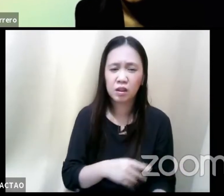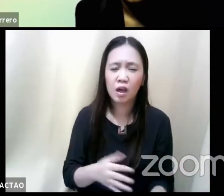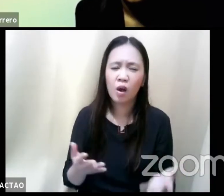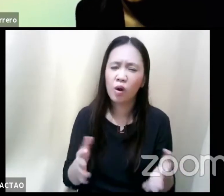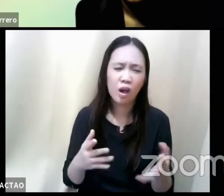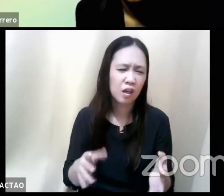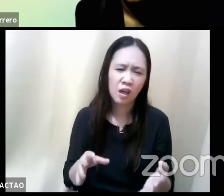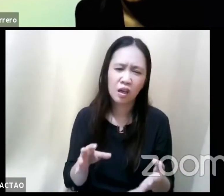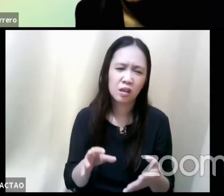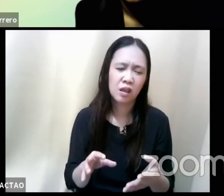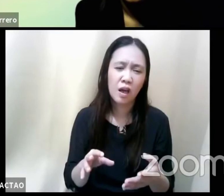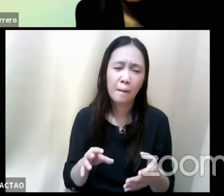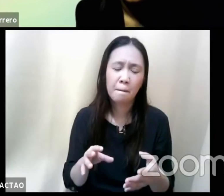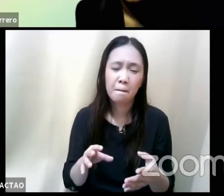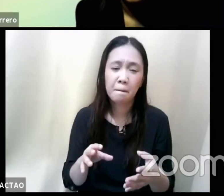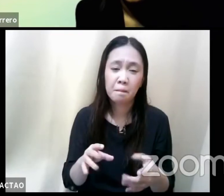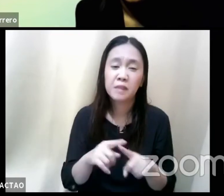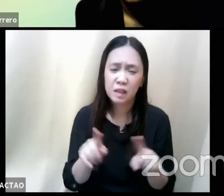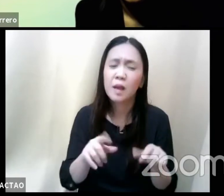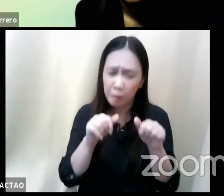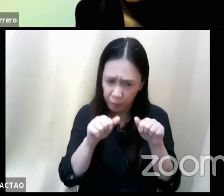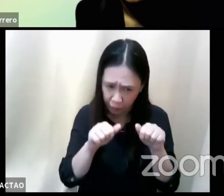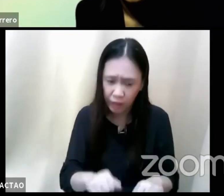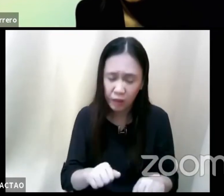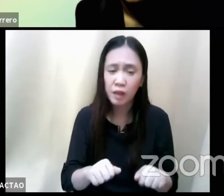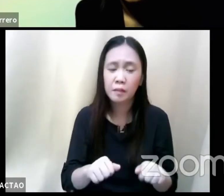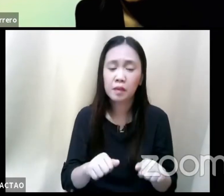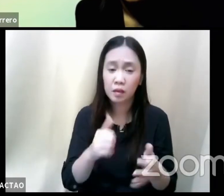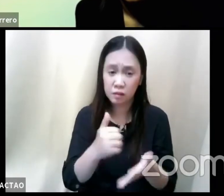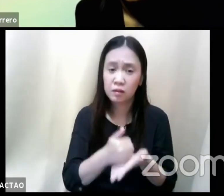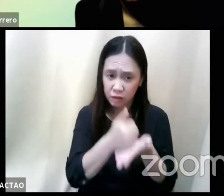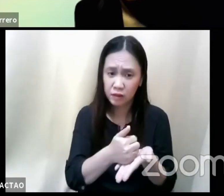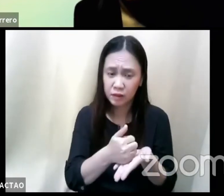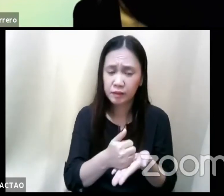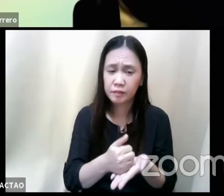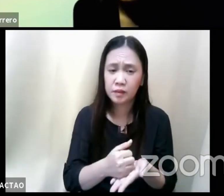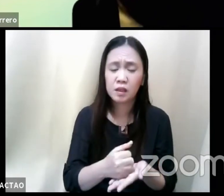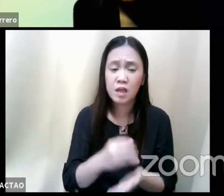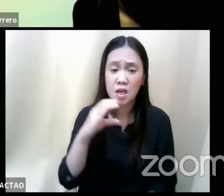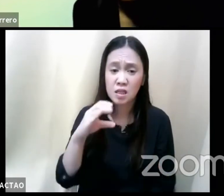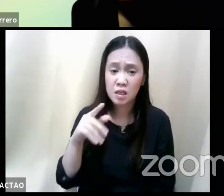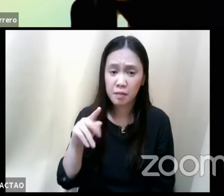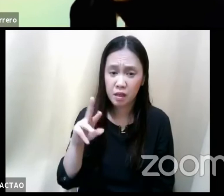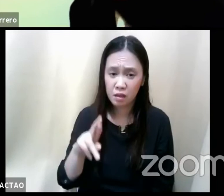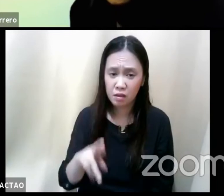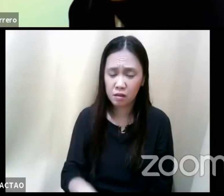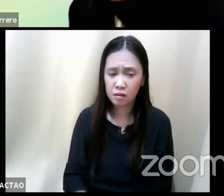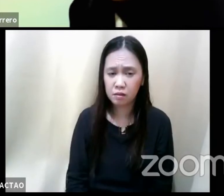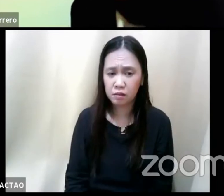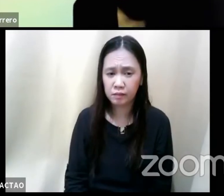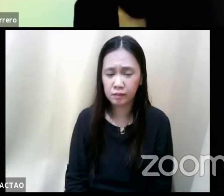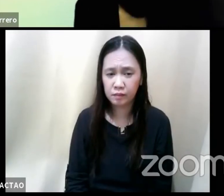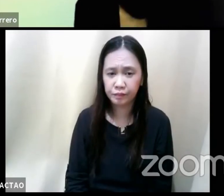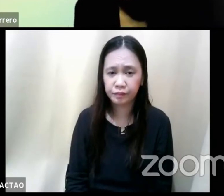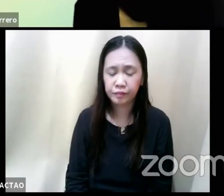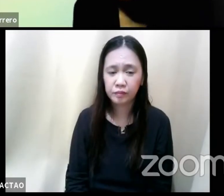but there's still an option na pwede ka magbigay ng CPR. Pero yun,